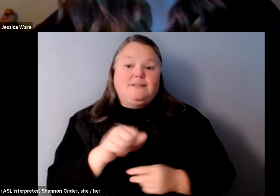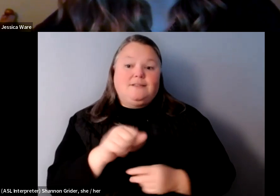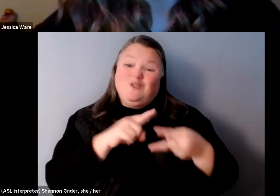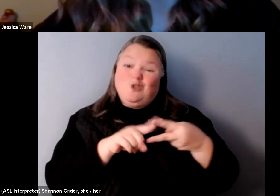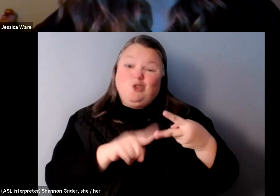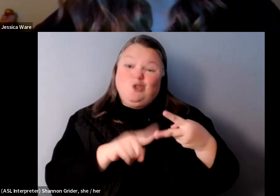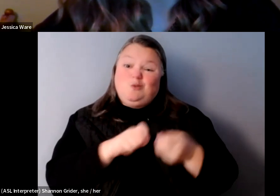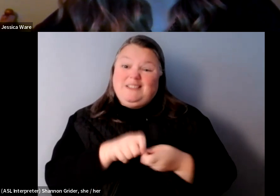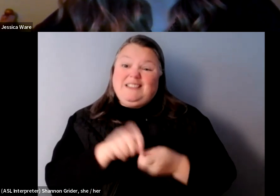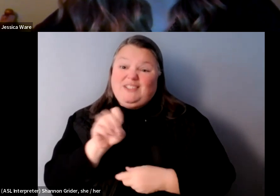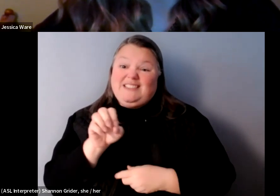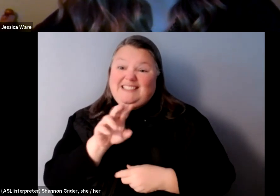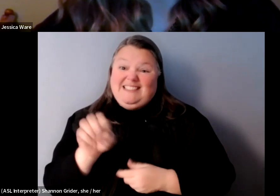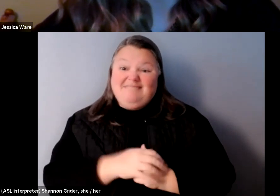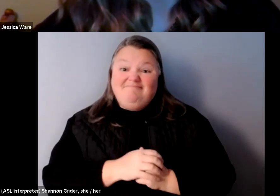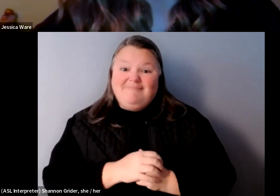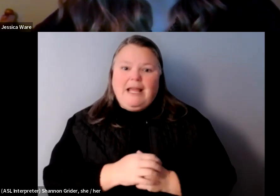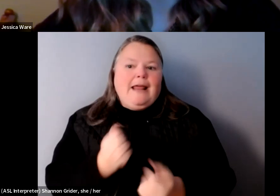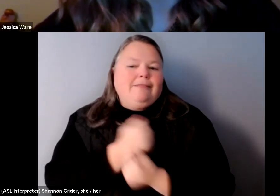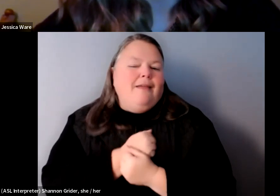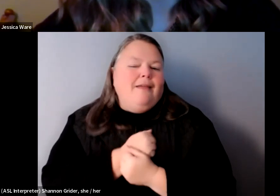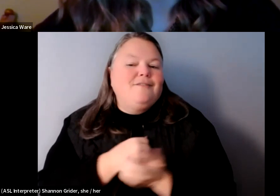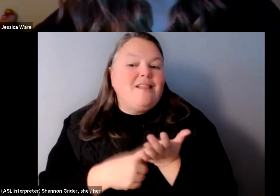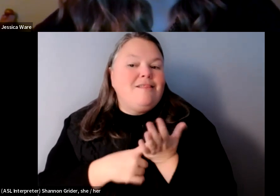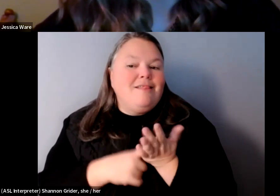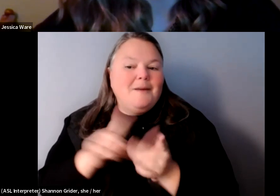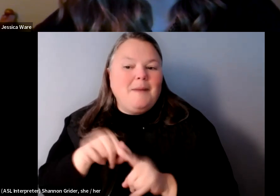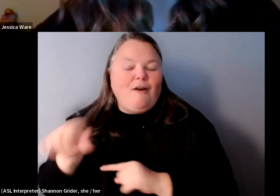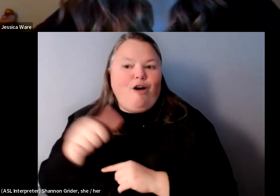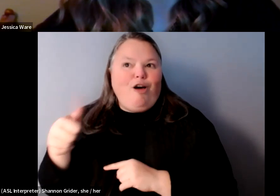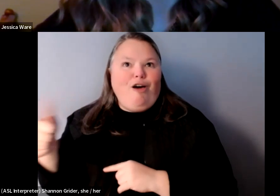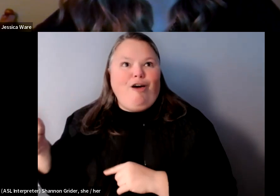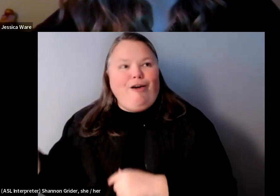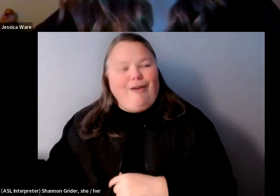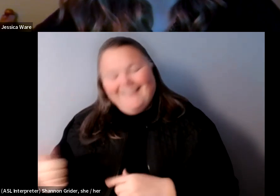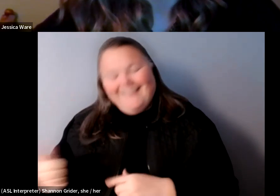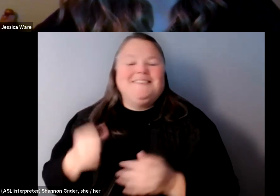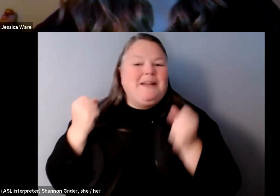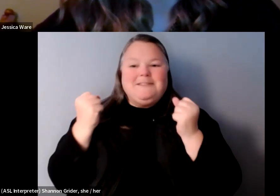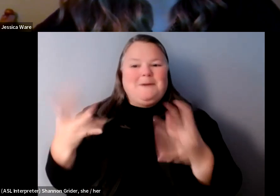Dee Dee, and I'd love to have a conversation with you about all these other discoveries that we made.